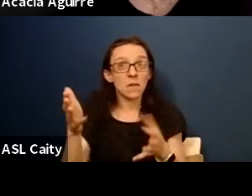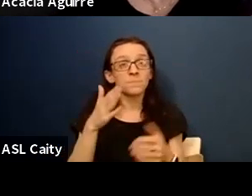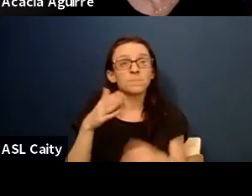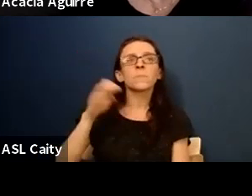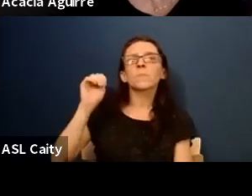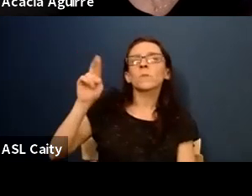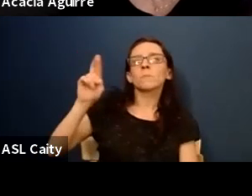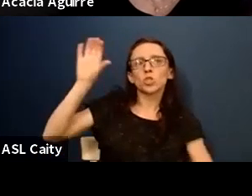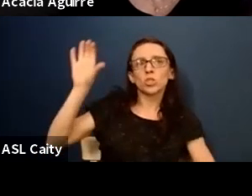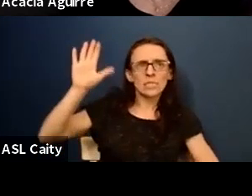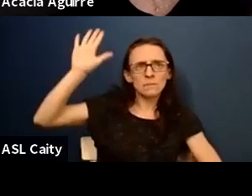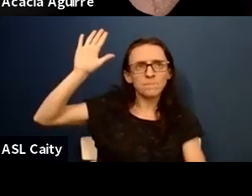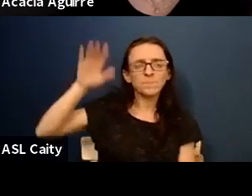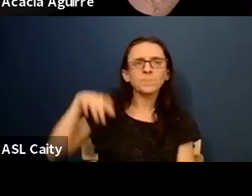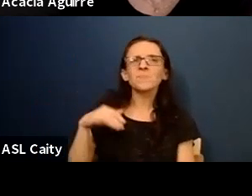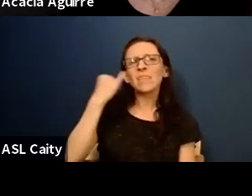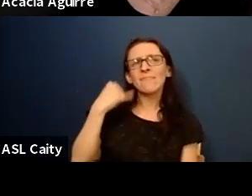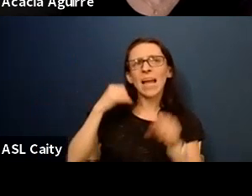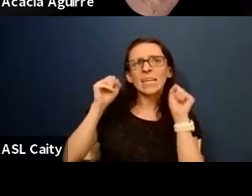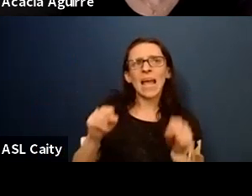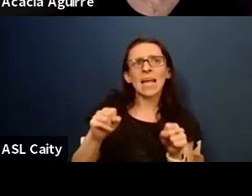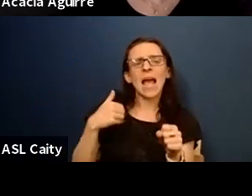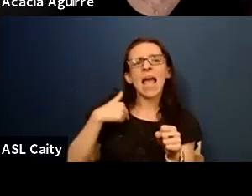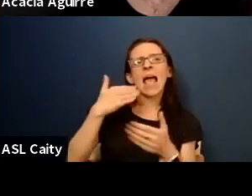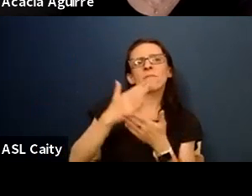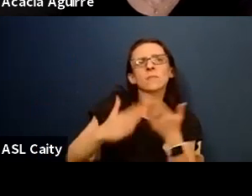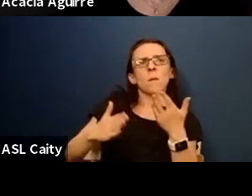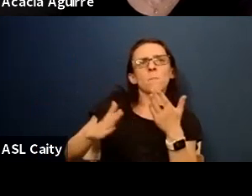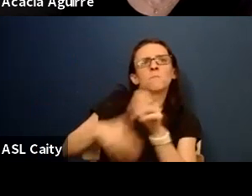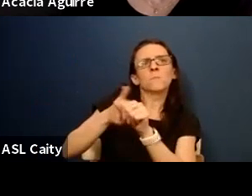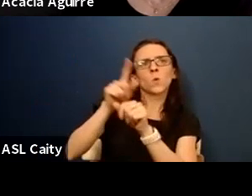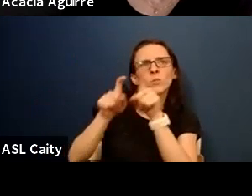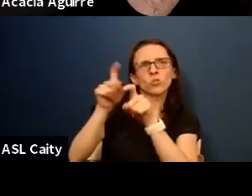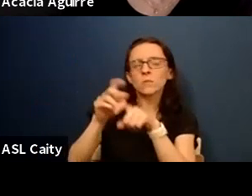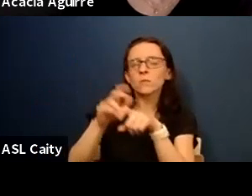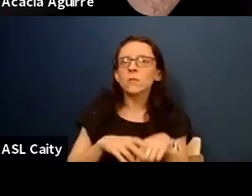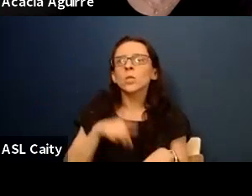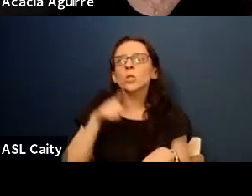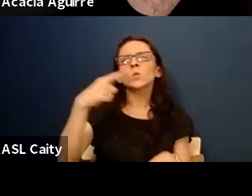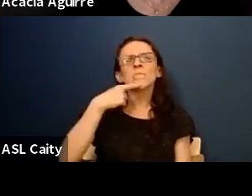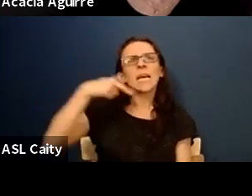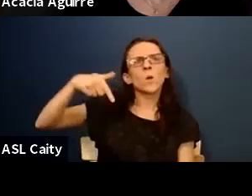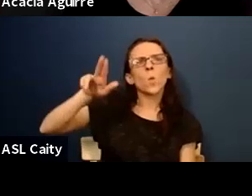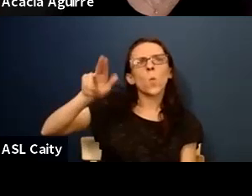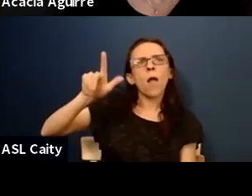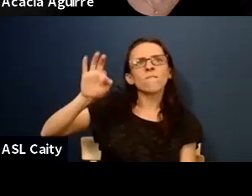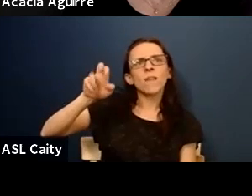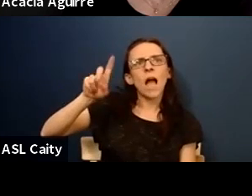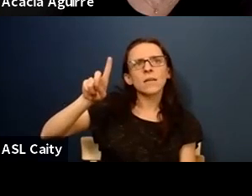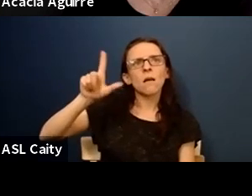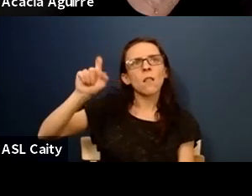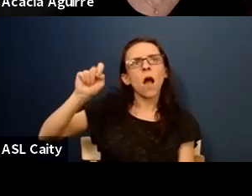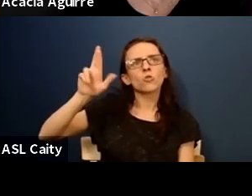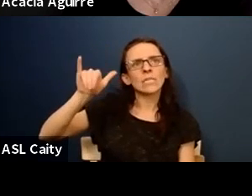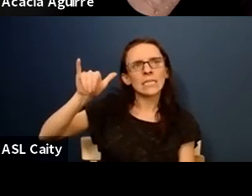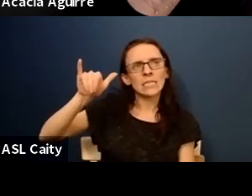Yeah, if I may, a couple of qualifying questions. Yeah. When you mentioned the qualified lottery, Yeah.